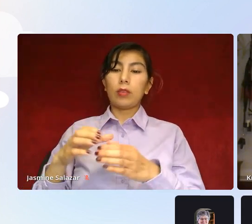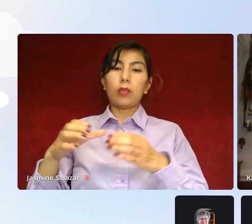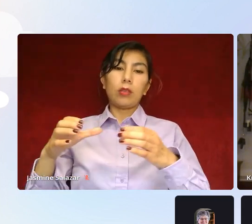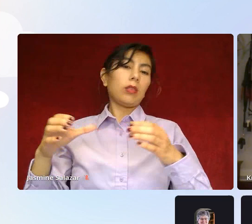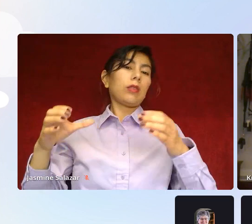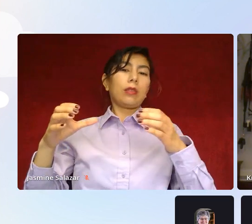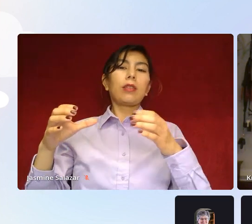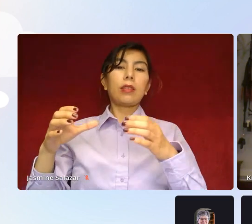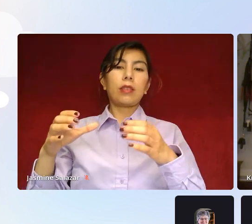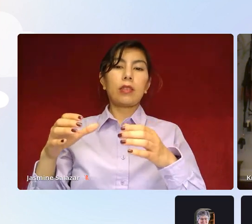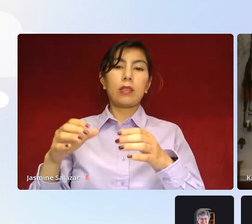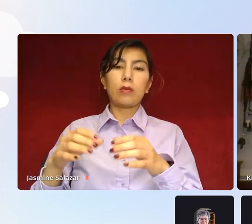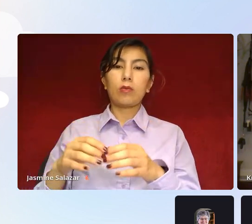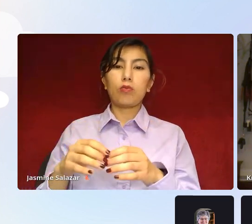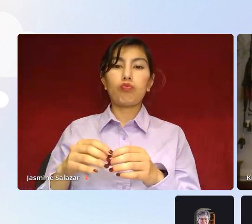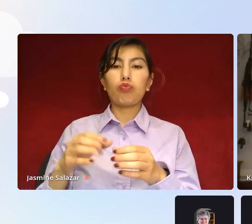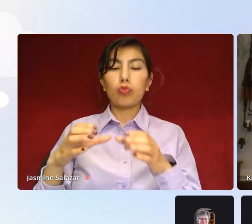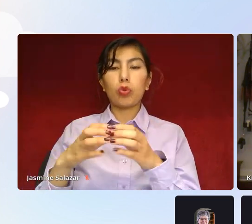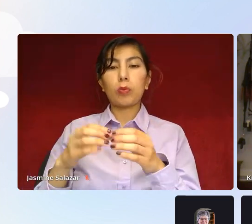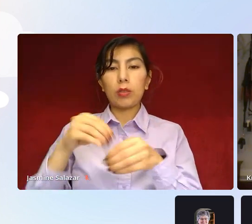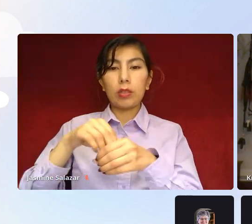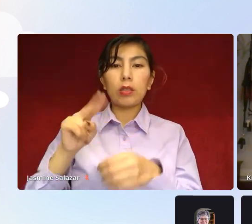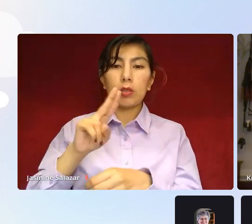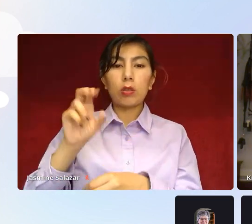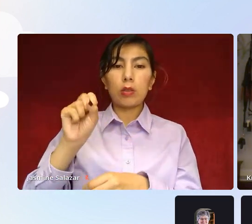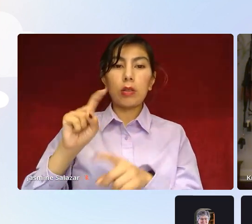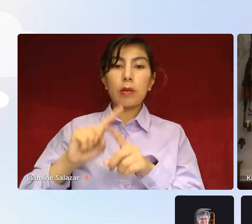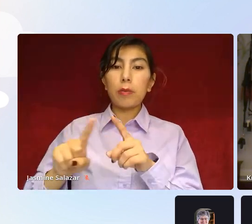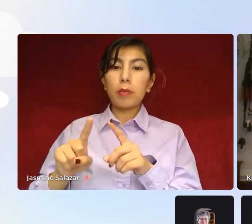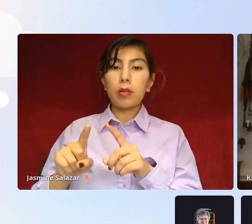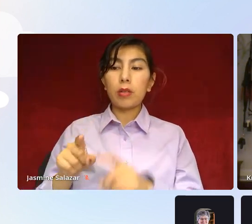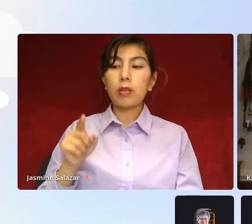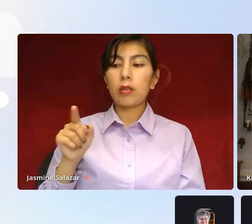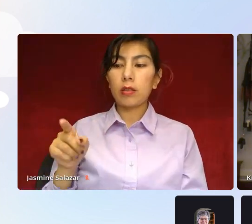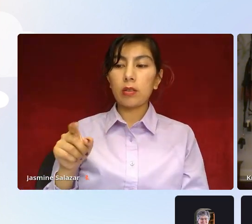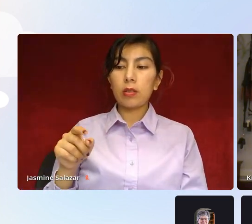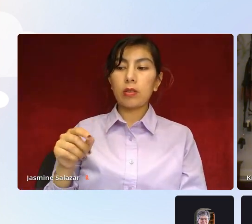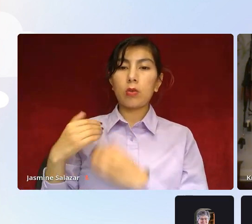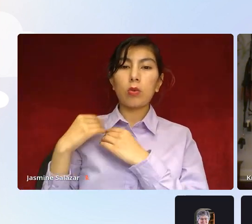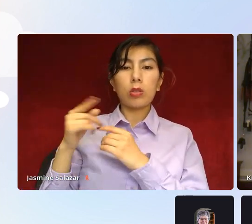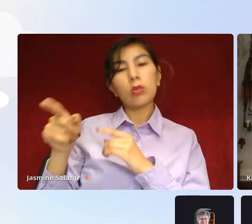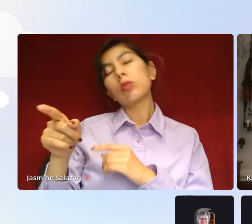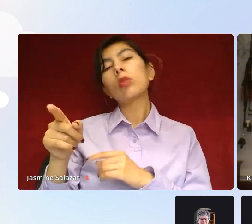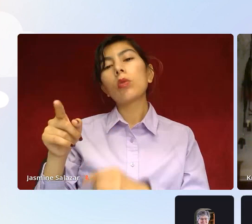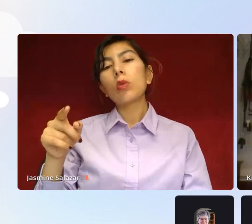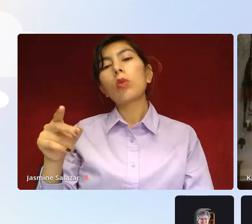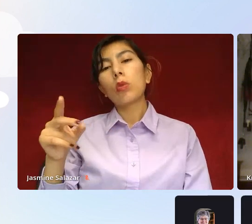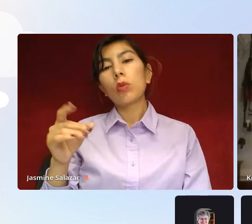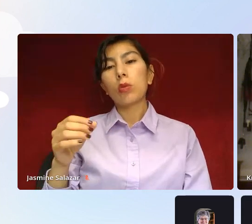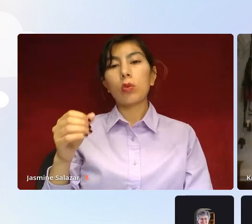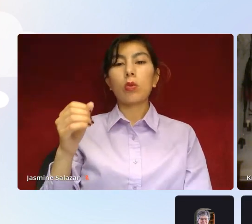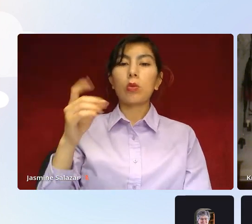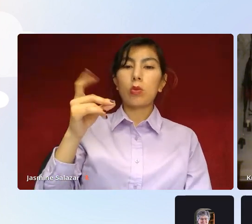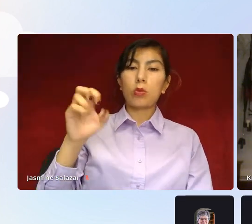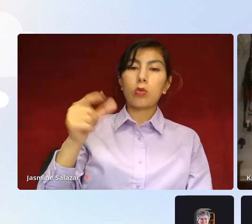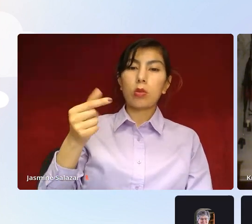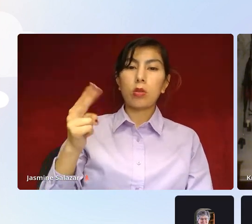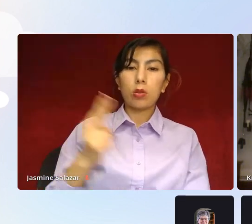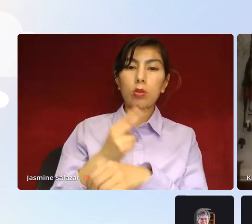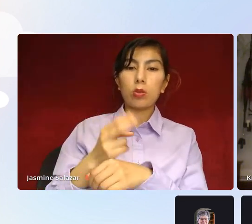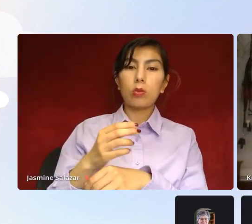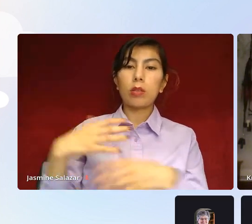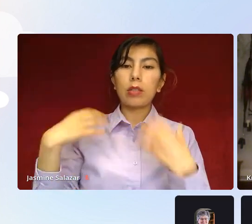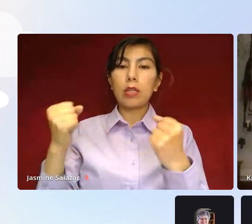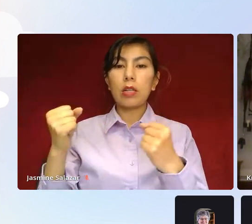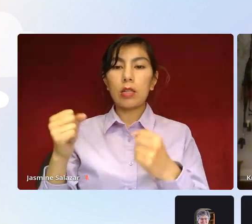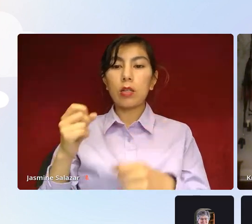racial groups in the U.S. And yet, according to SAMHSA's National Survey on Drug Use and Health, Only 23% of AA